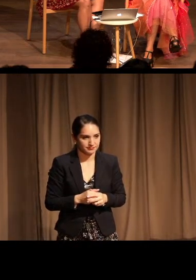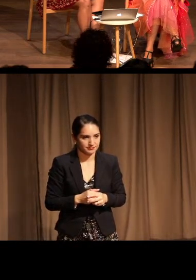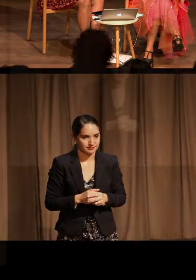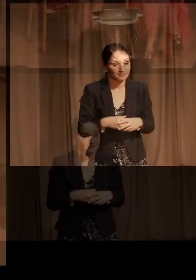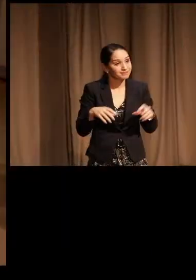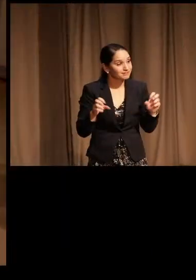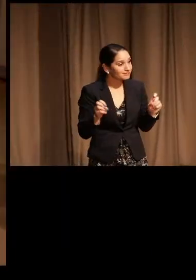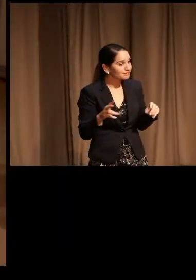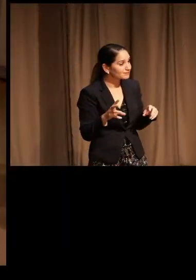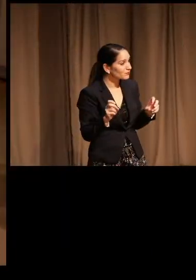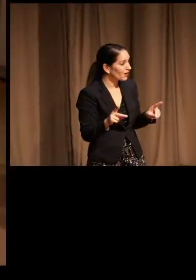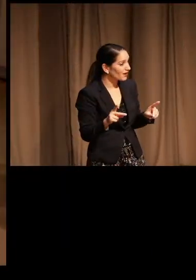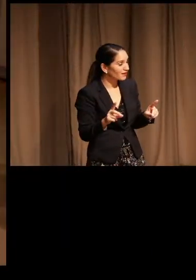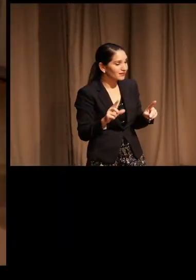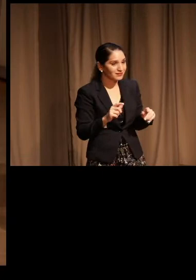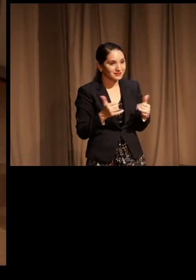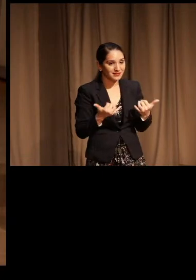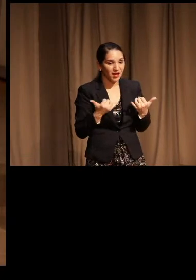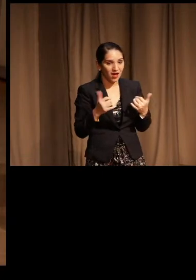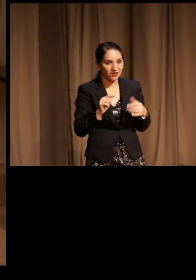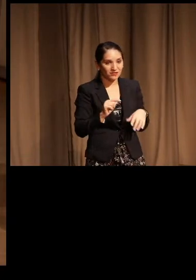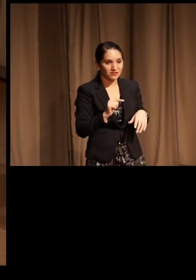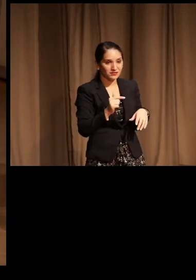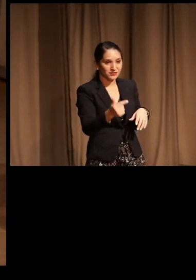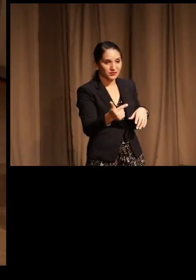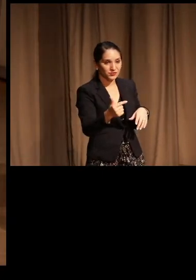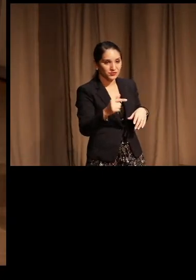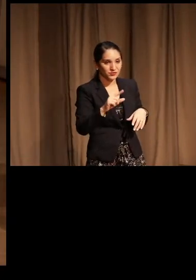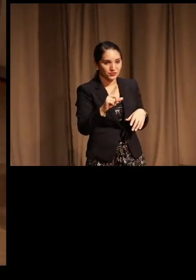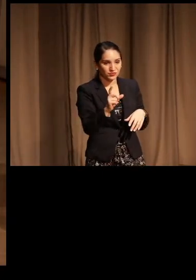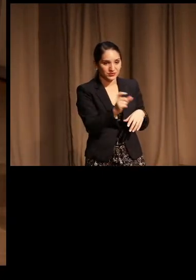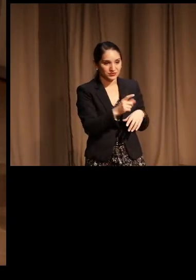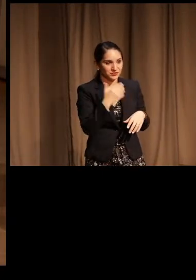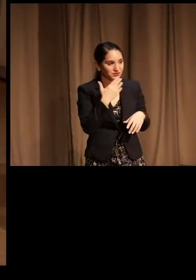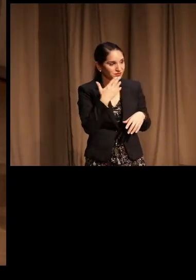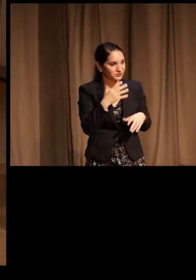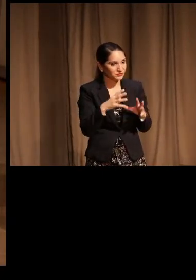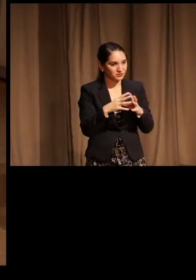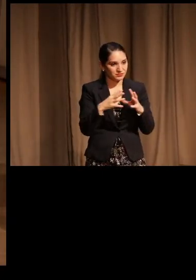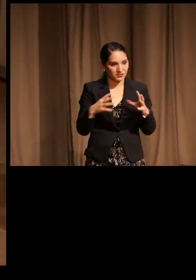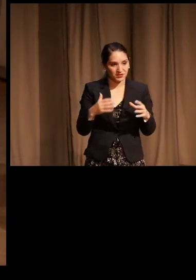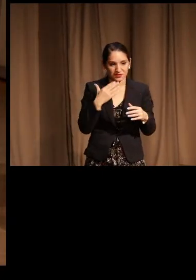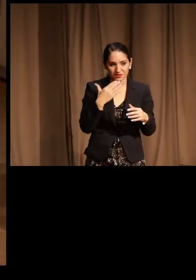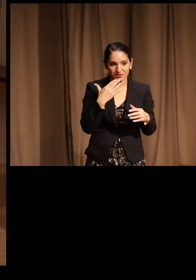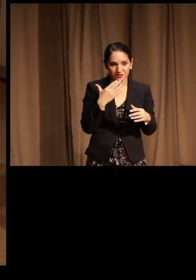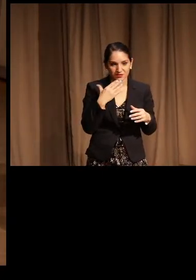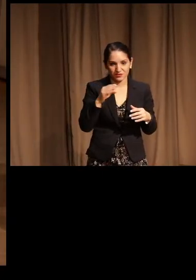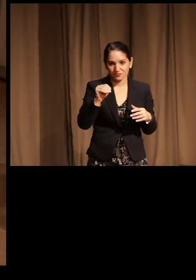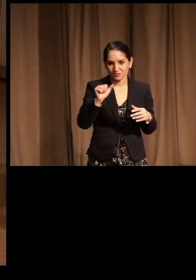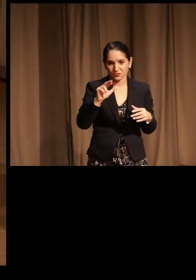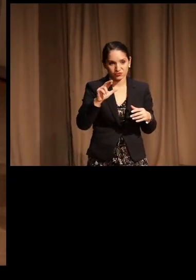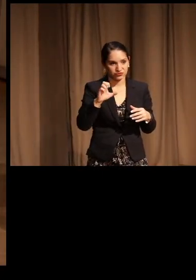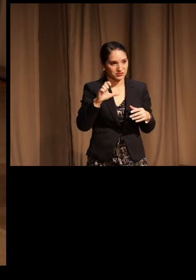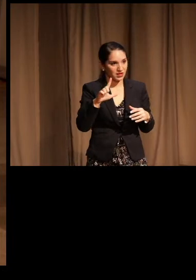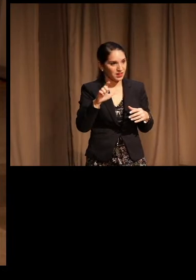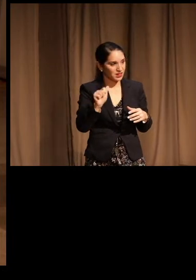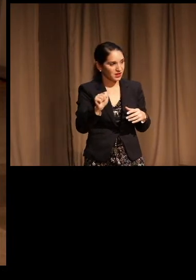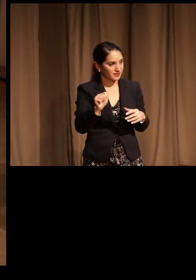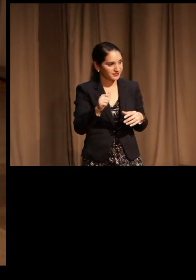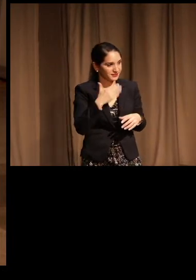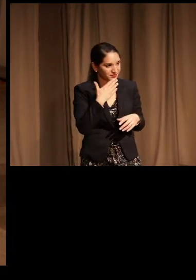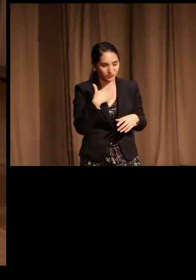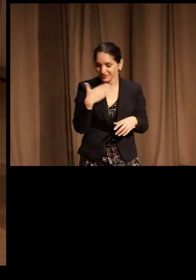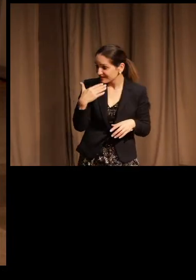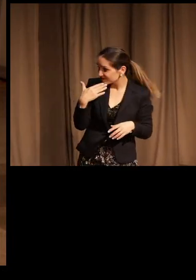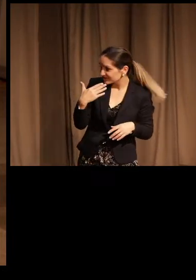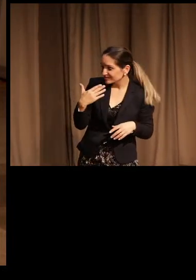want to open up for questions. Thank you so much. Thank you, Marcela. Thank you, If you have any questions, guys.